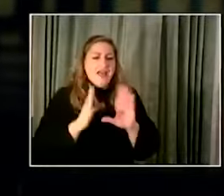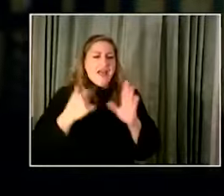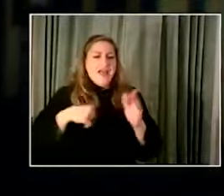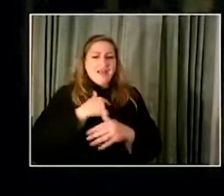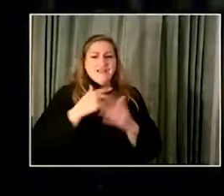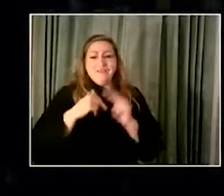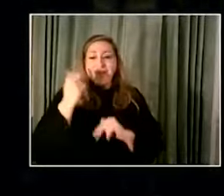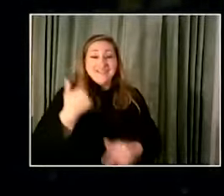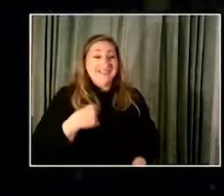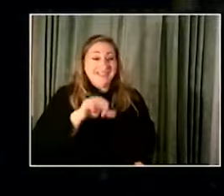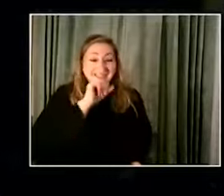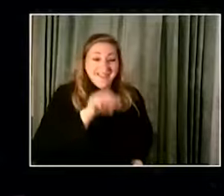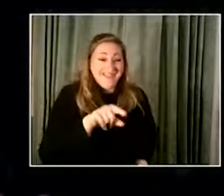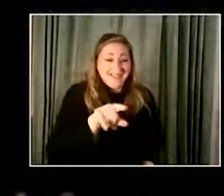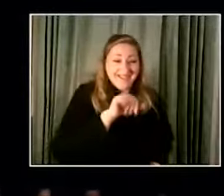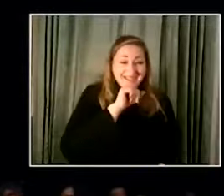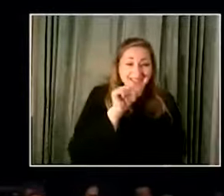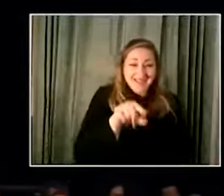Let us build.